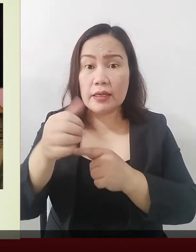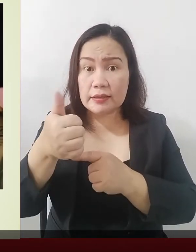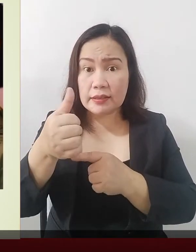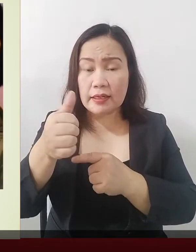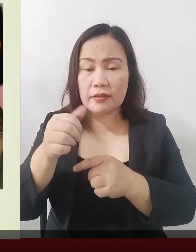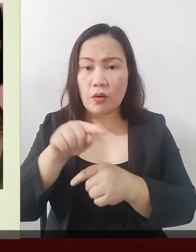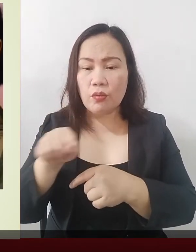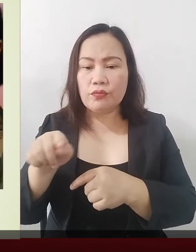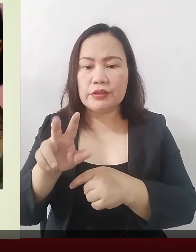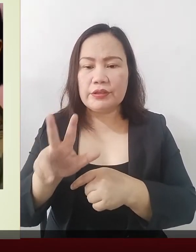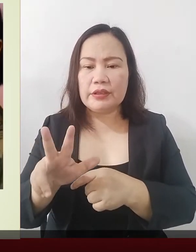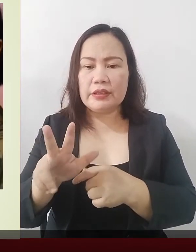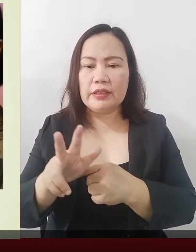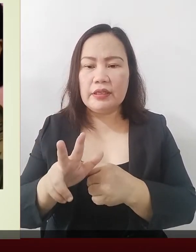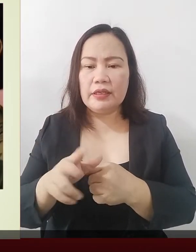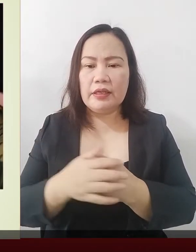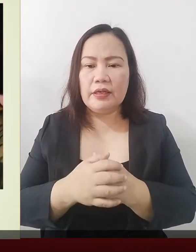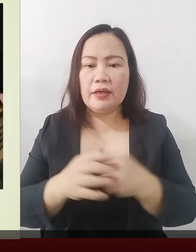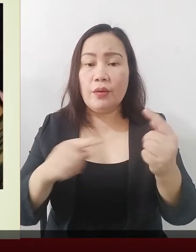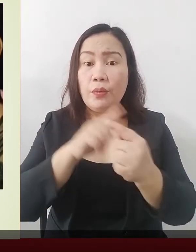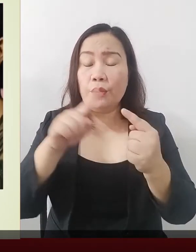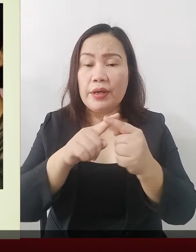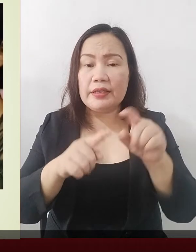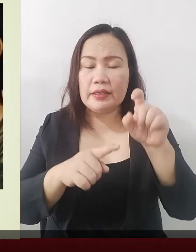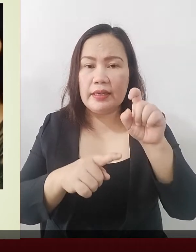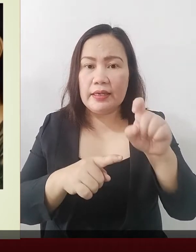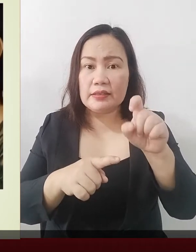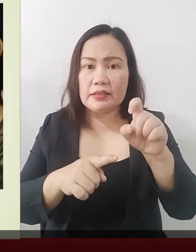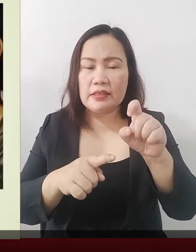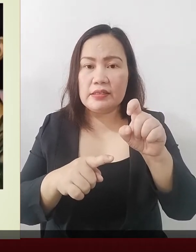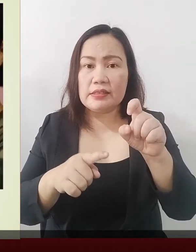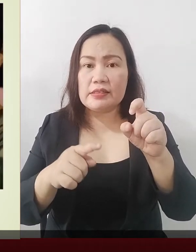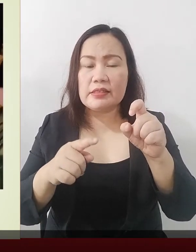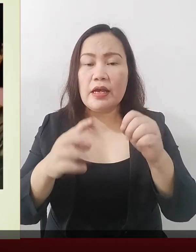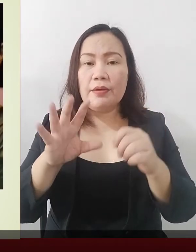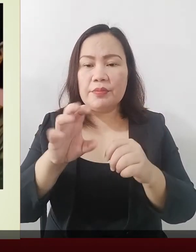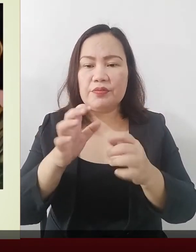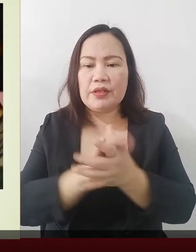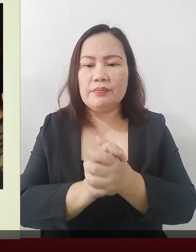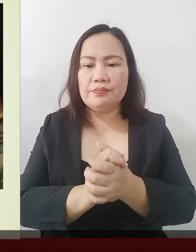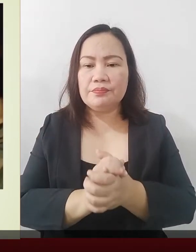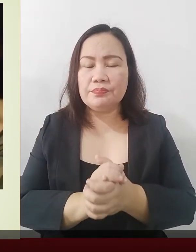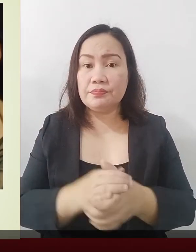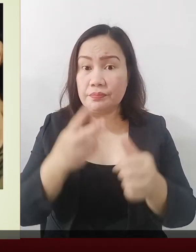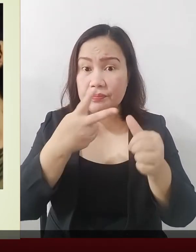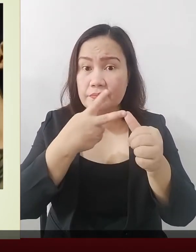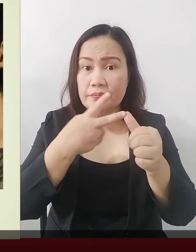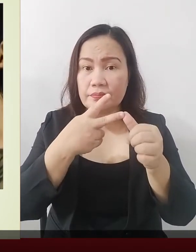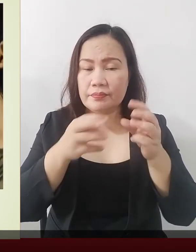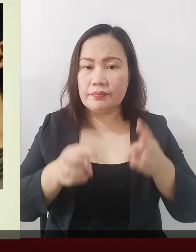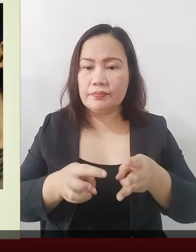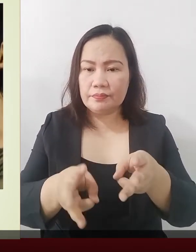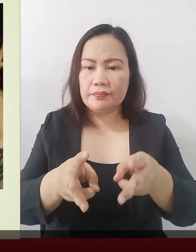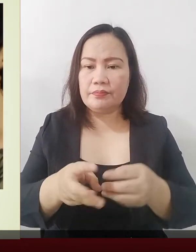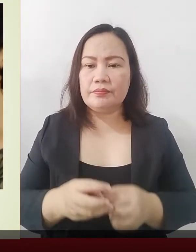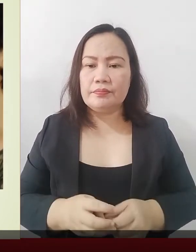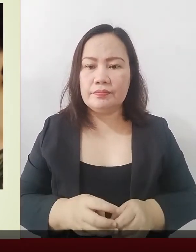So, y sub 2 is 10 over 3 when x equals 15. The second